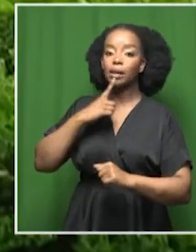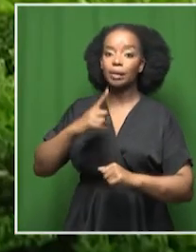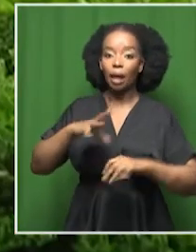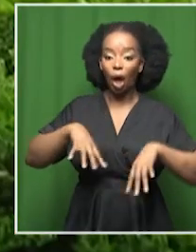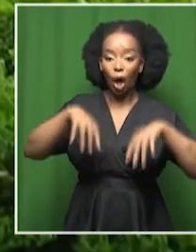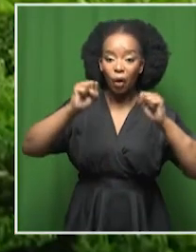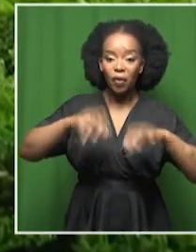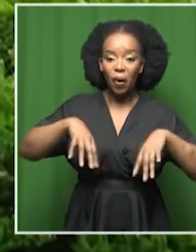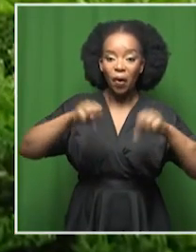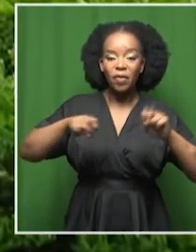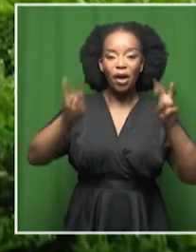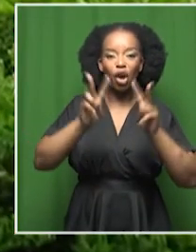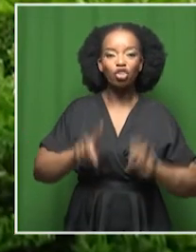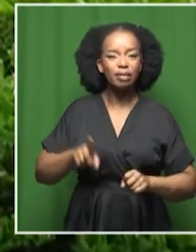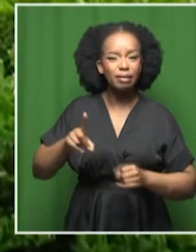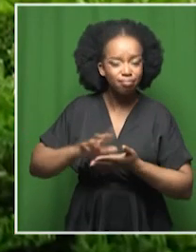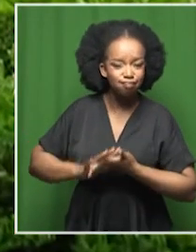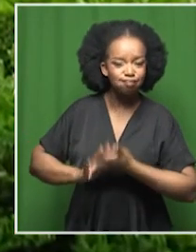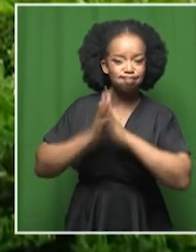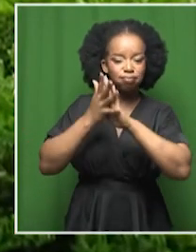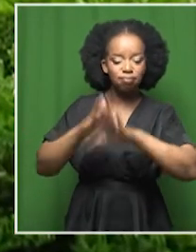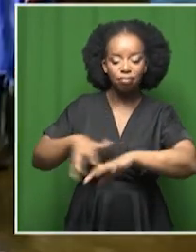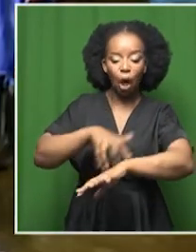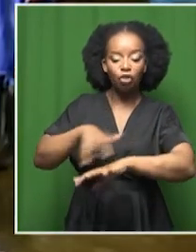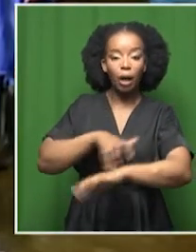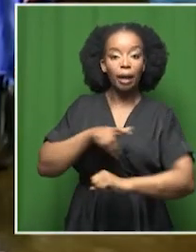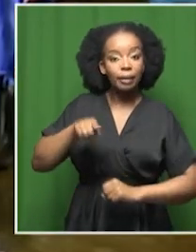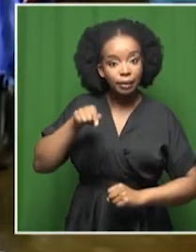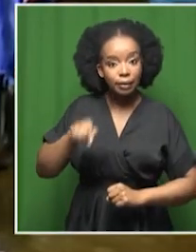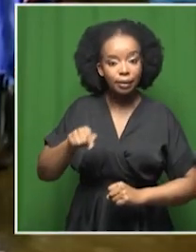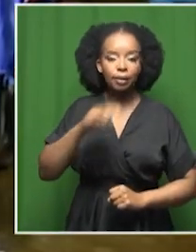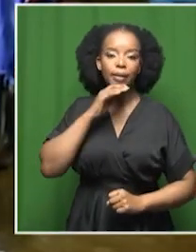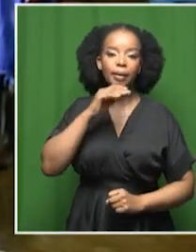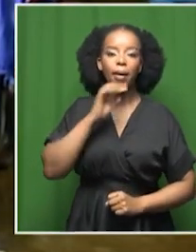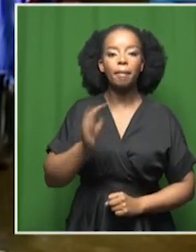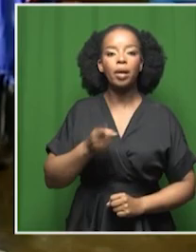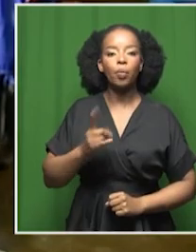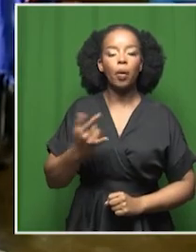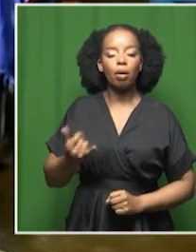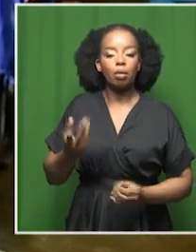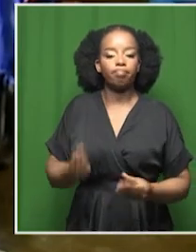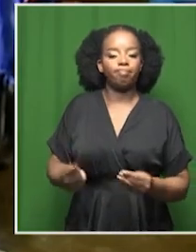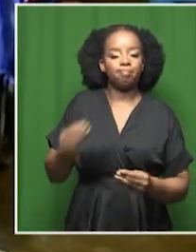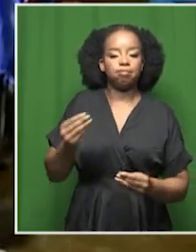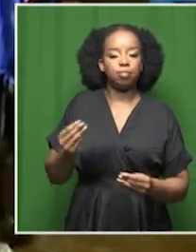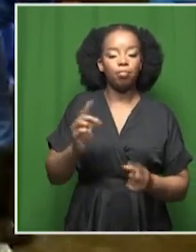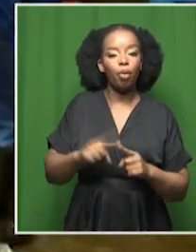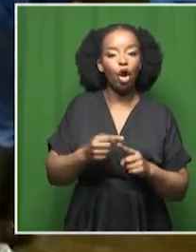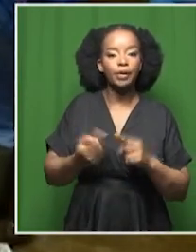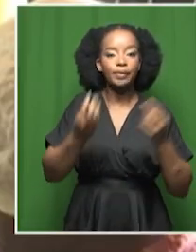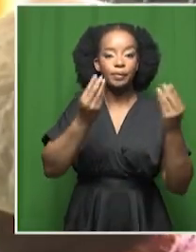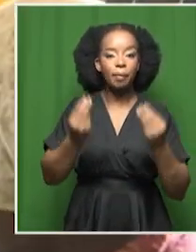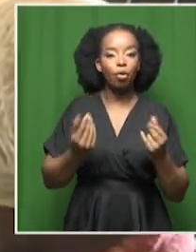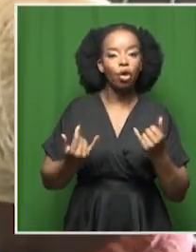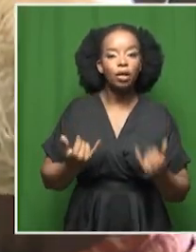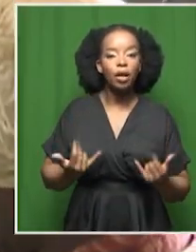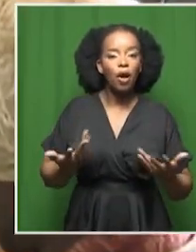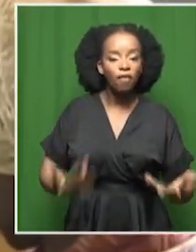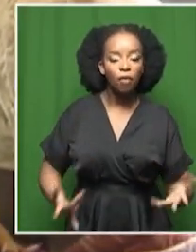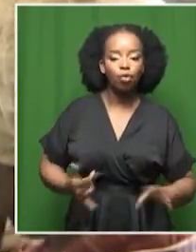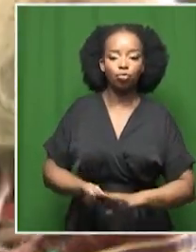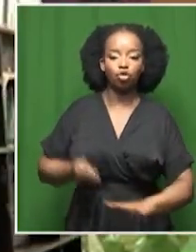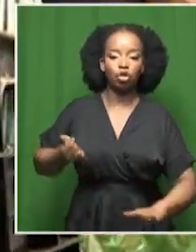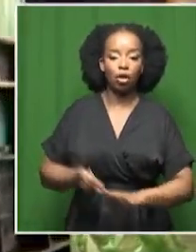pressure on the agricultural industry, and that directly through additional costs incurred to run generators. Now,